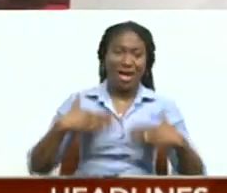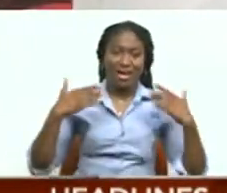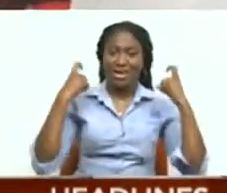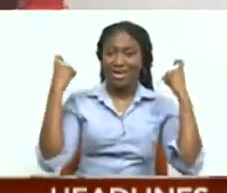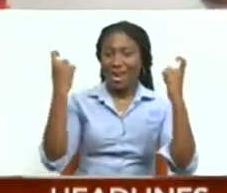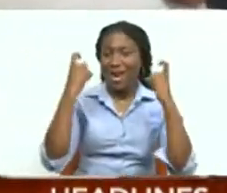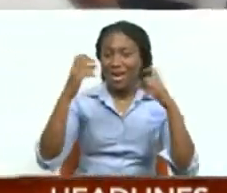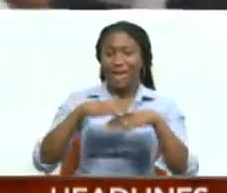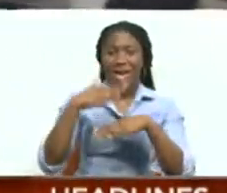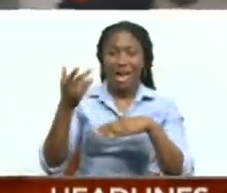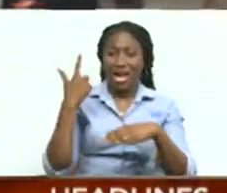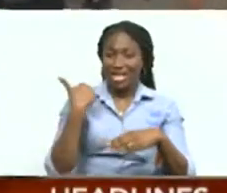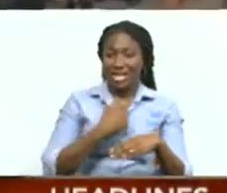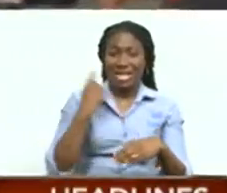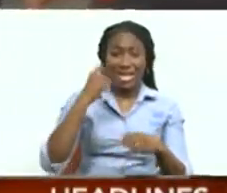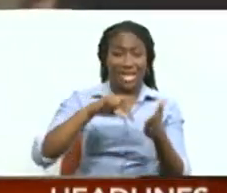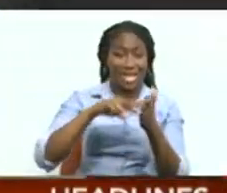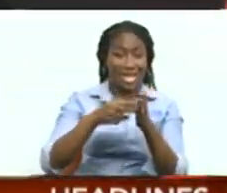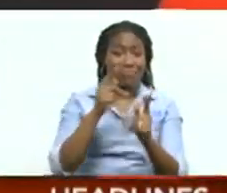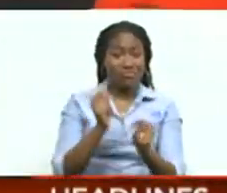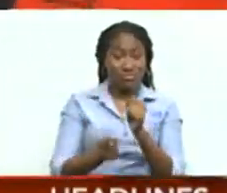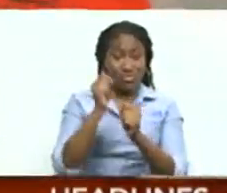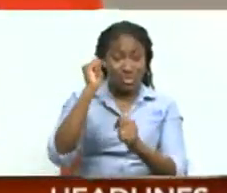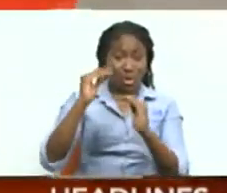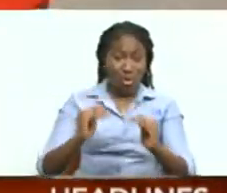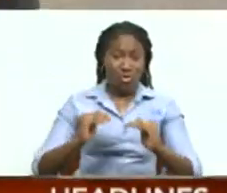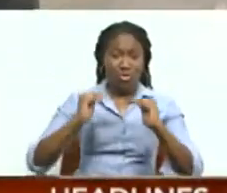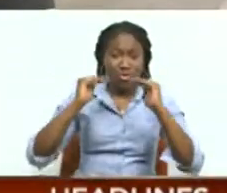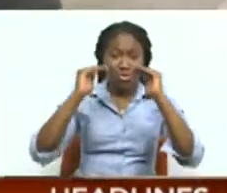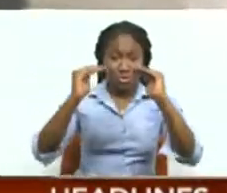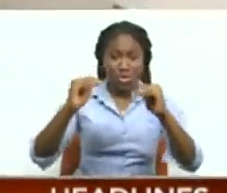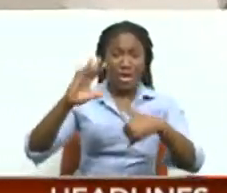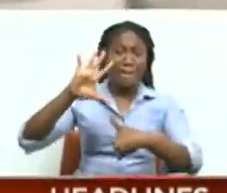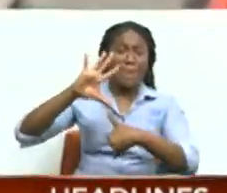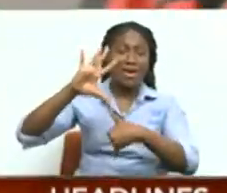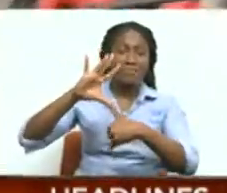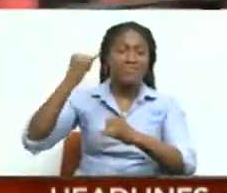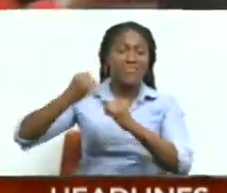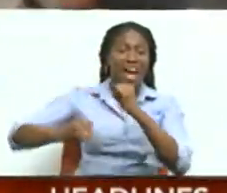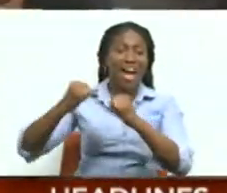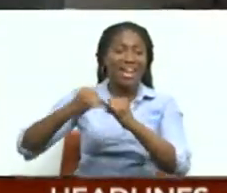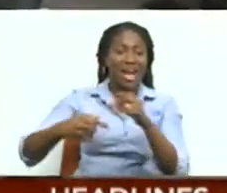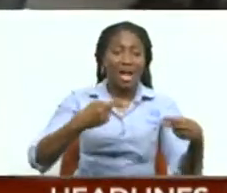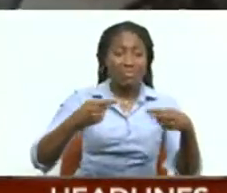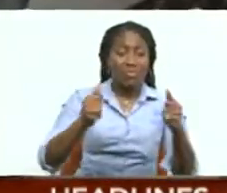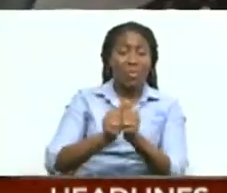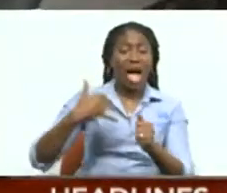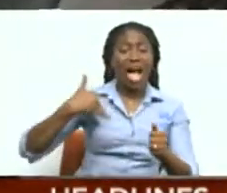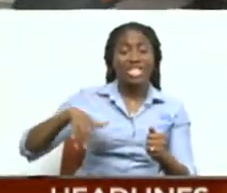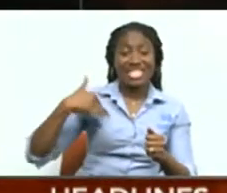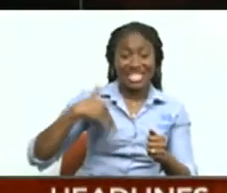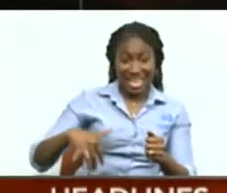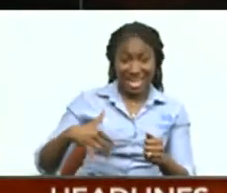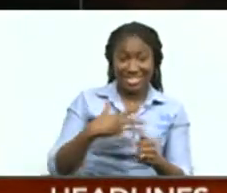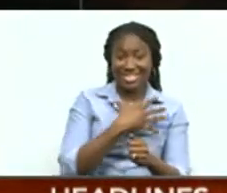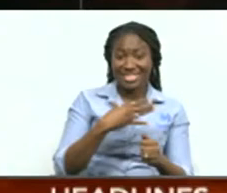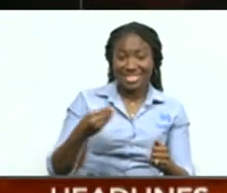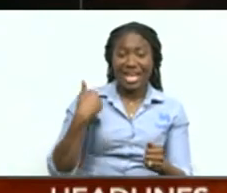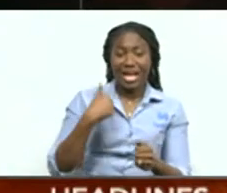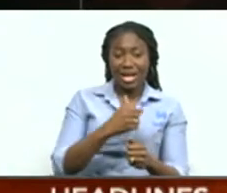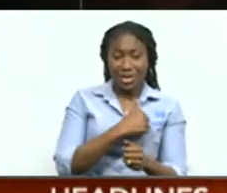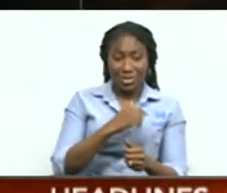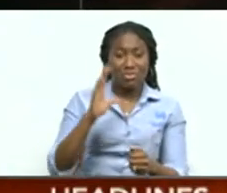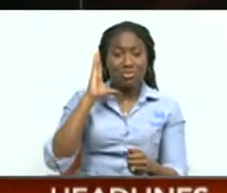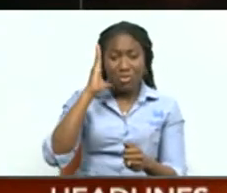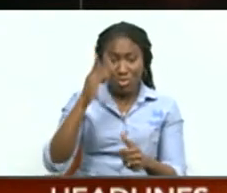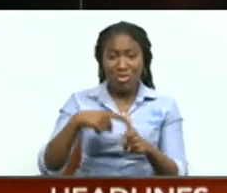result, as it meant TNT advanced to the Pan American Cup final against Argentina, where both finalists are then assured a